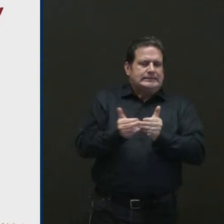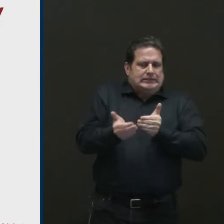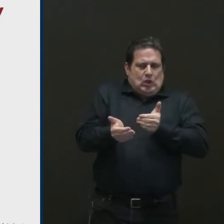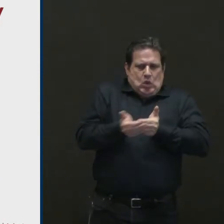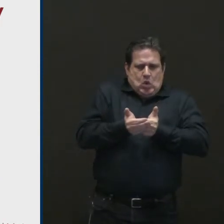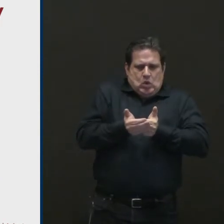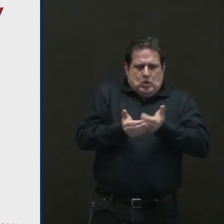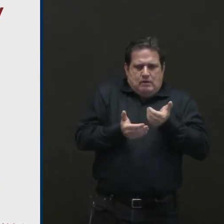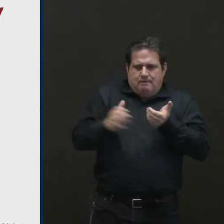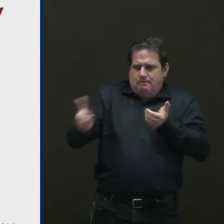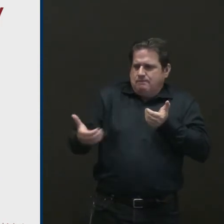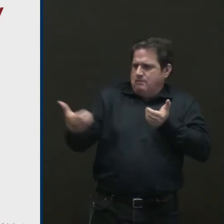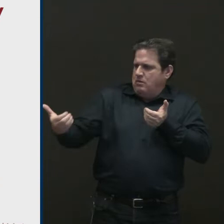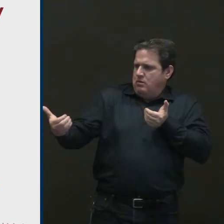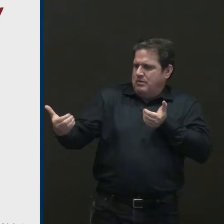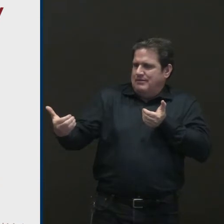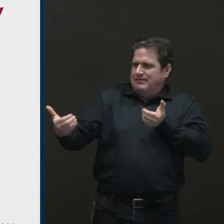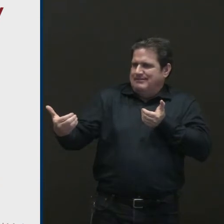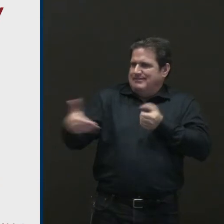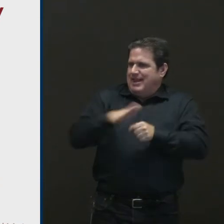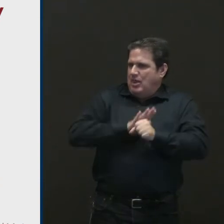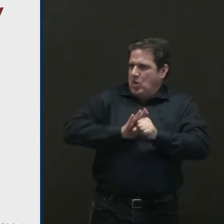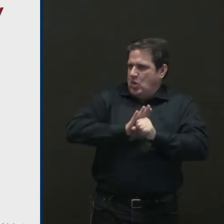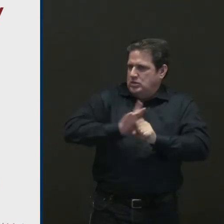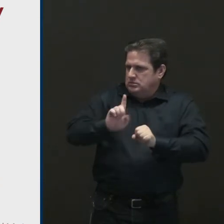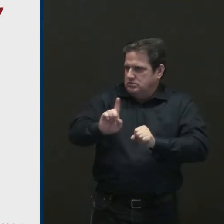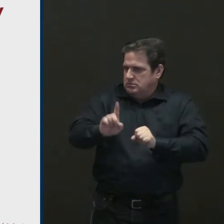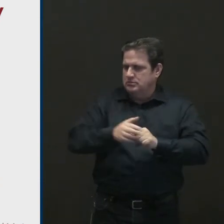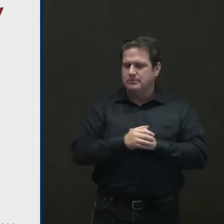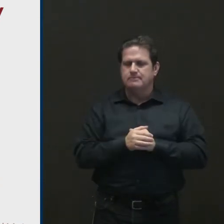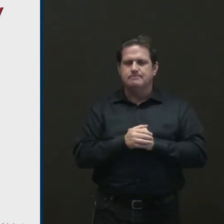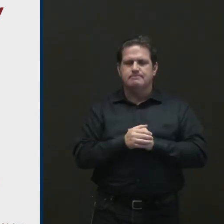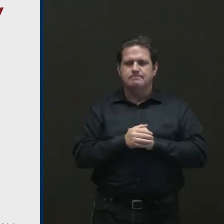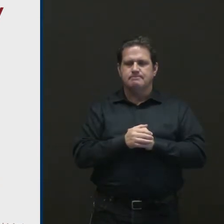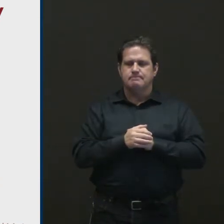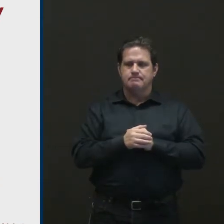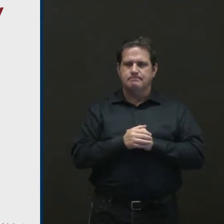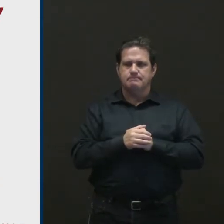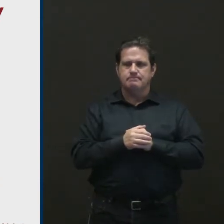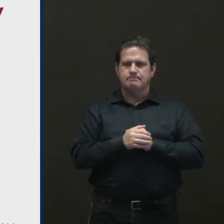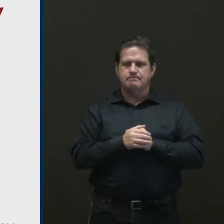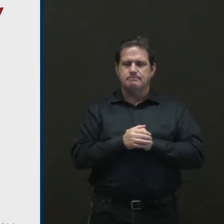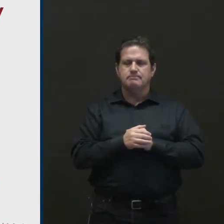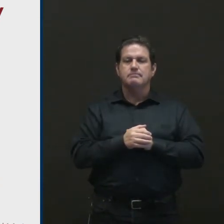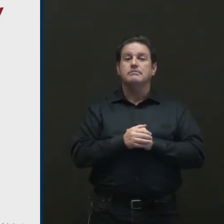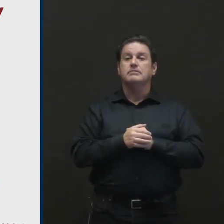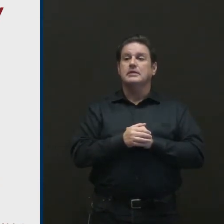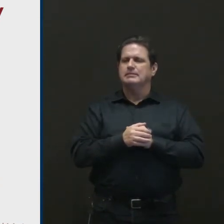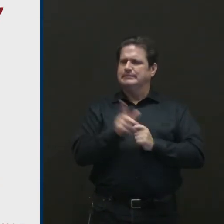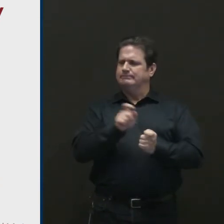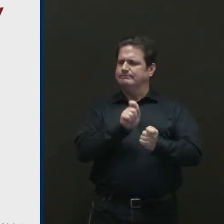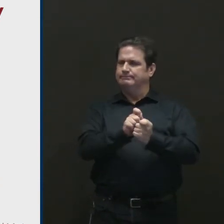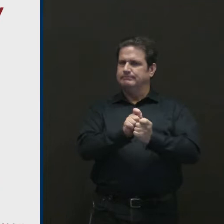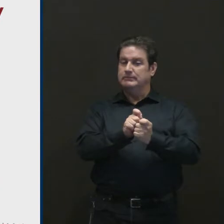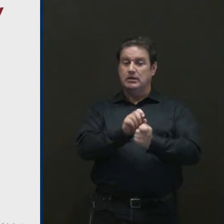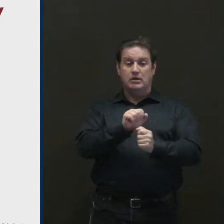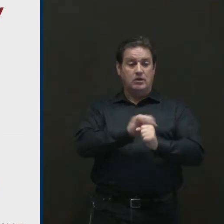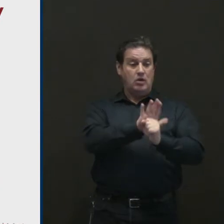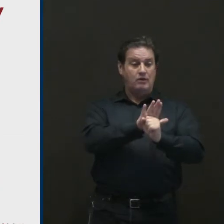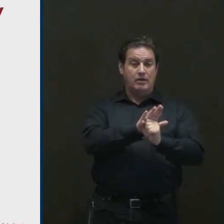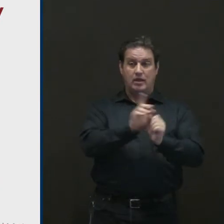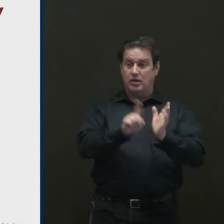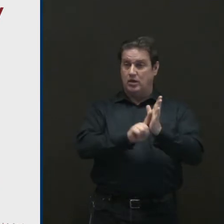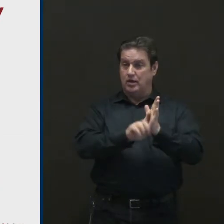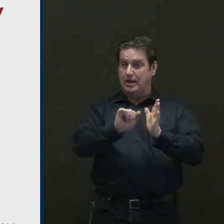closeness of the phones, not location, that is detected with these apps. And so to be more specific, the COVID Alert